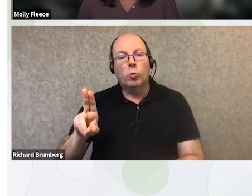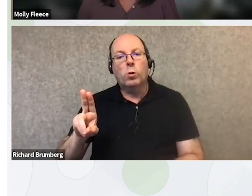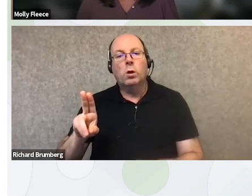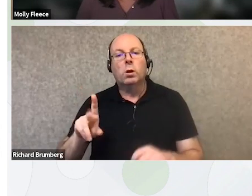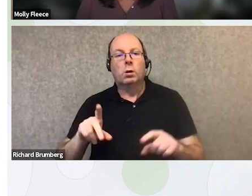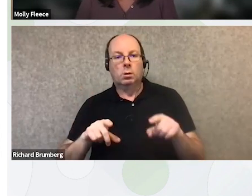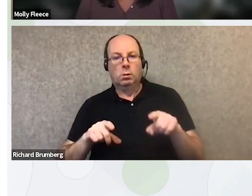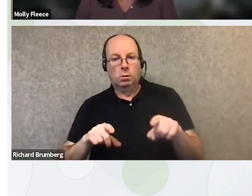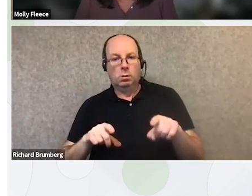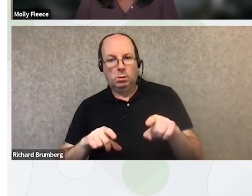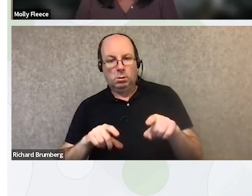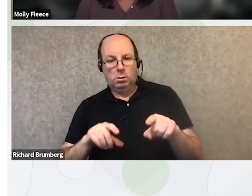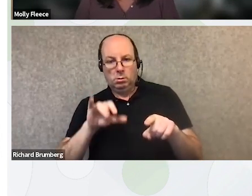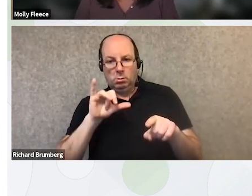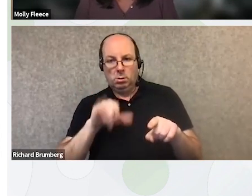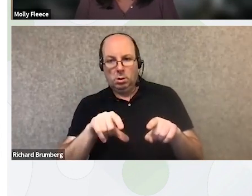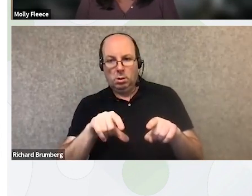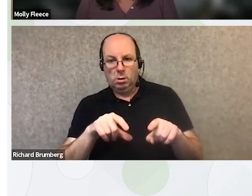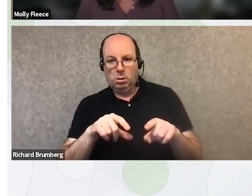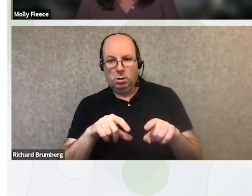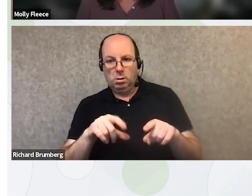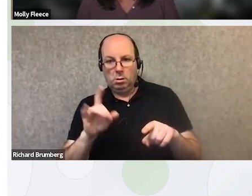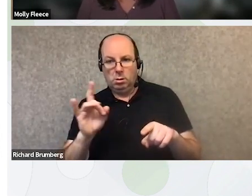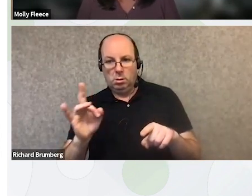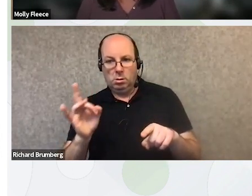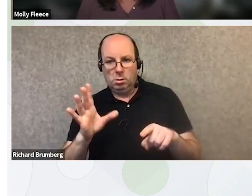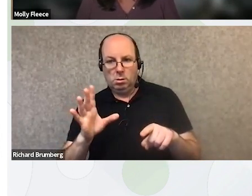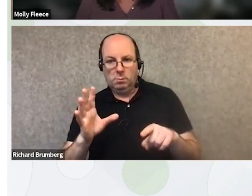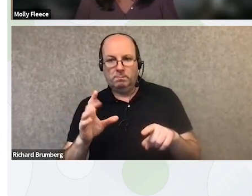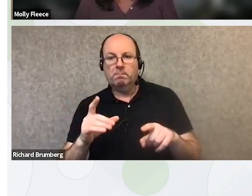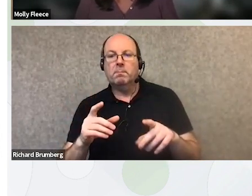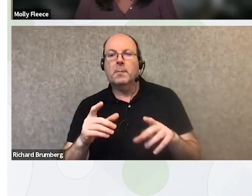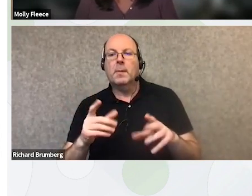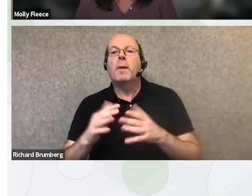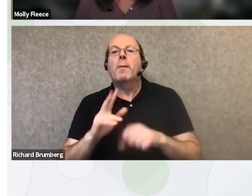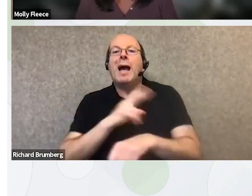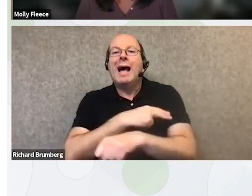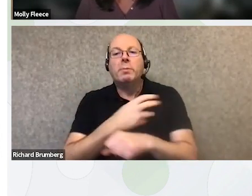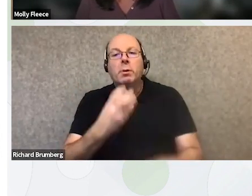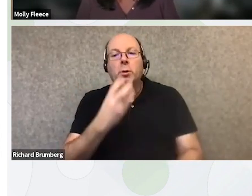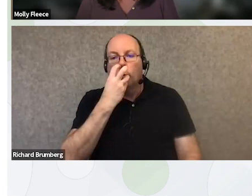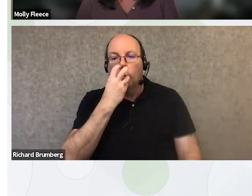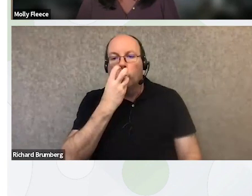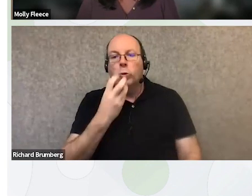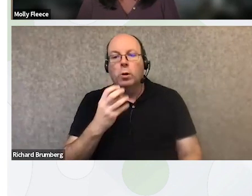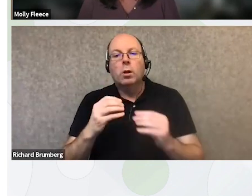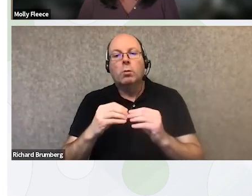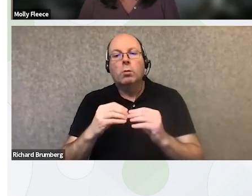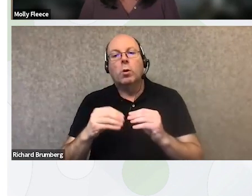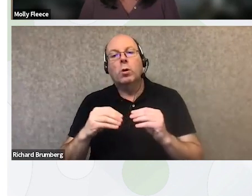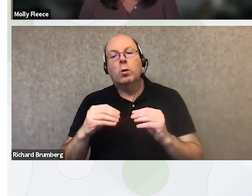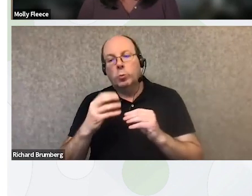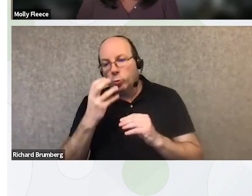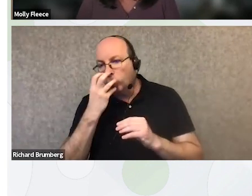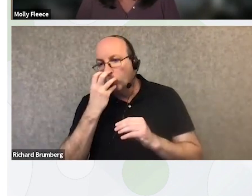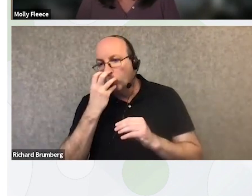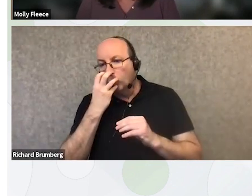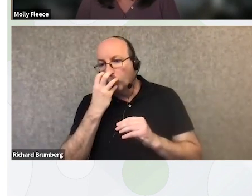of infection. So those needing additional oxygen therapy in a hospital, non-invasive ventilation, ICU